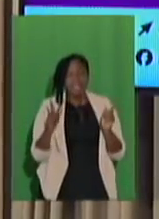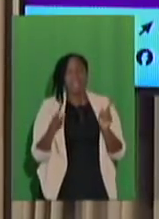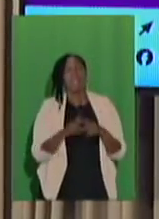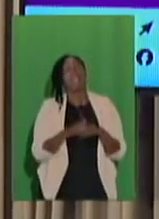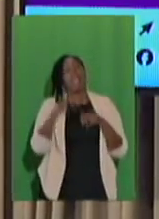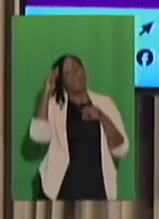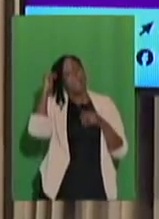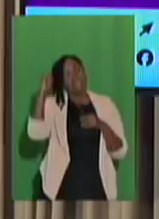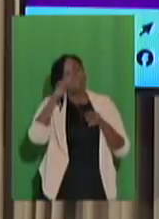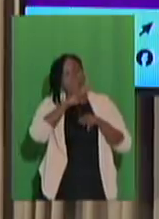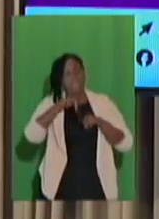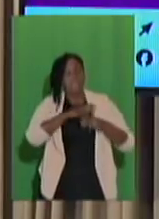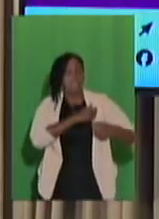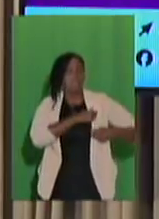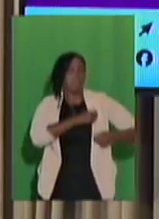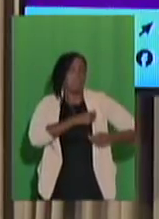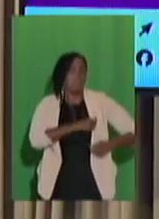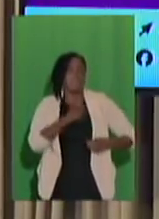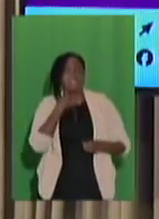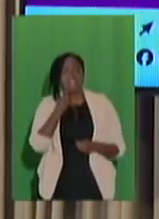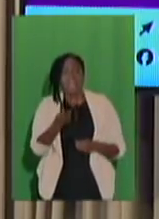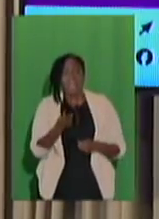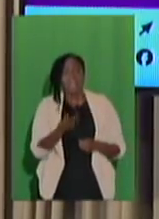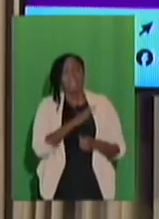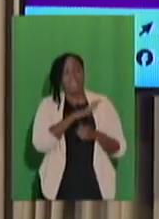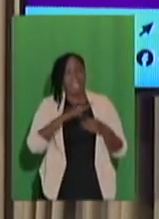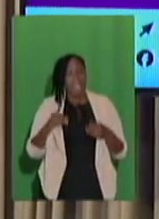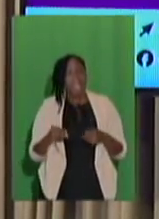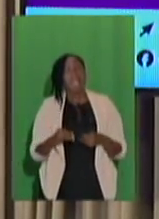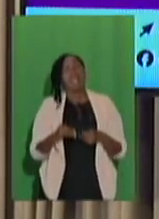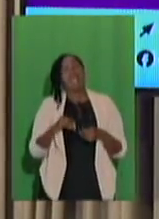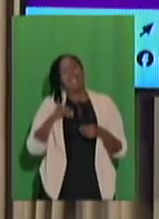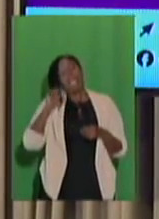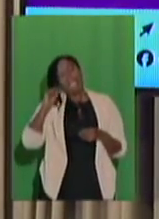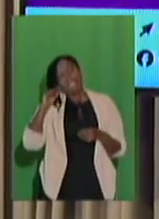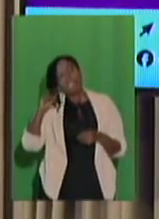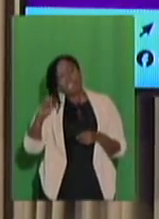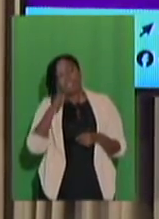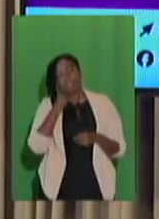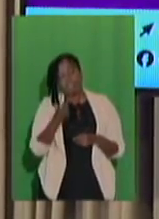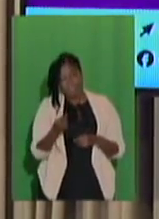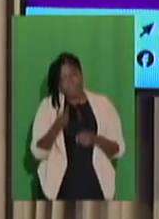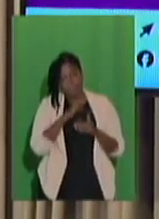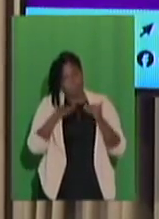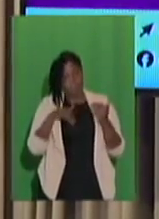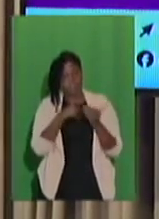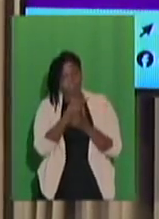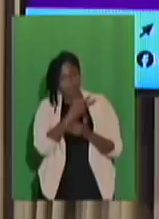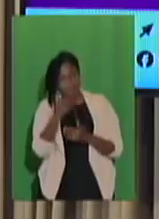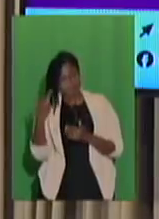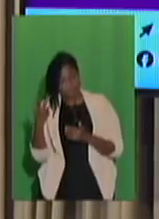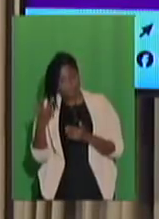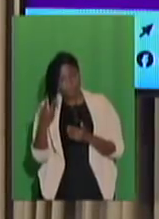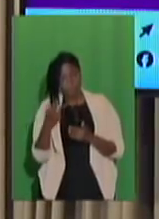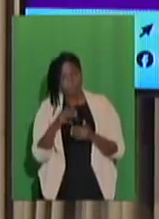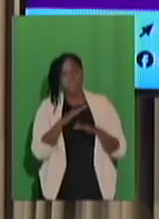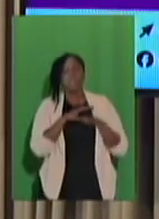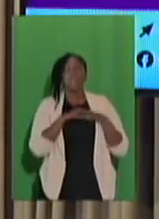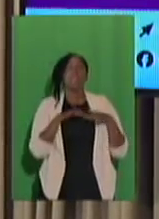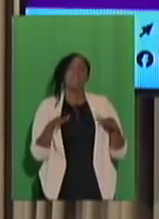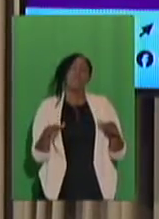Minister of National Security has said, and the Attorney General, let us not rely on the force of